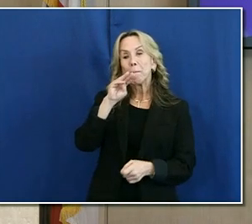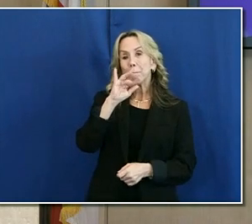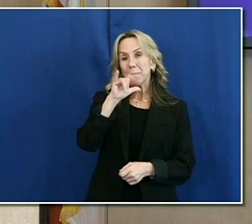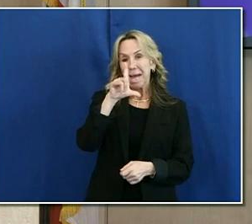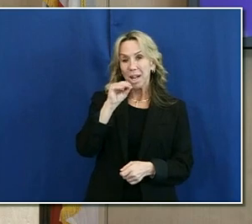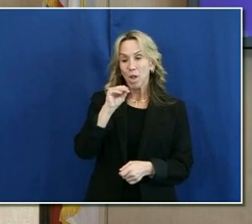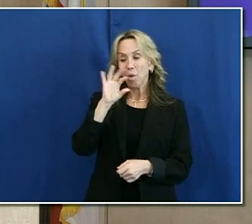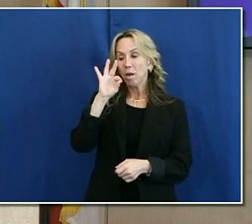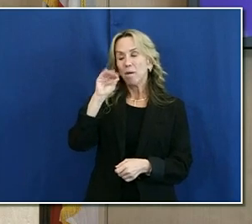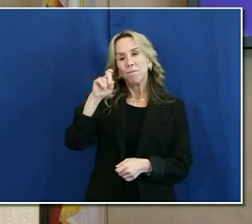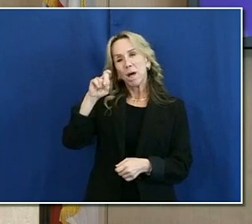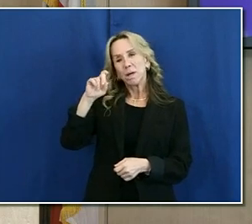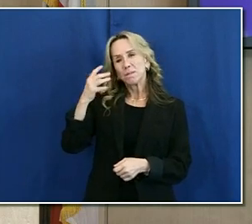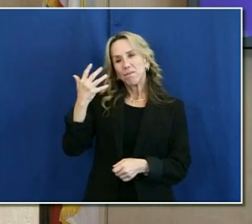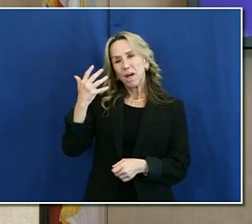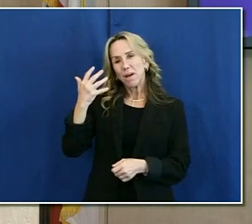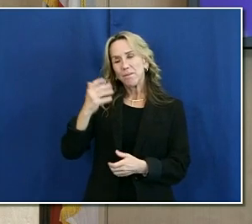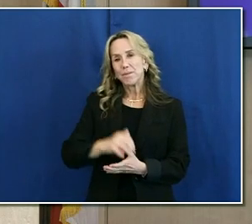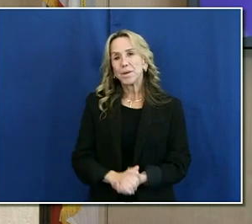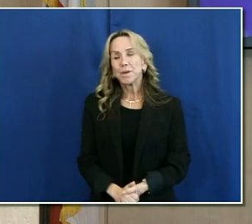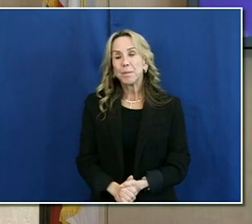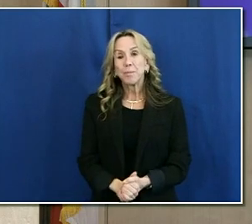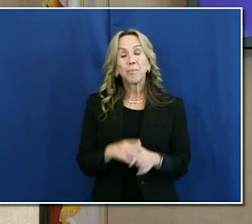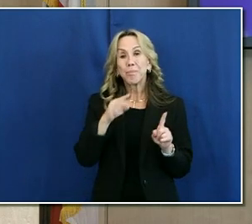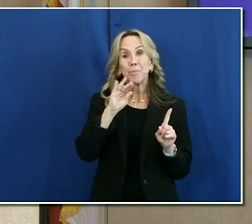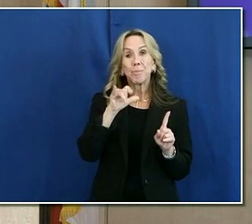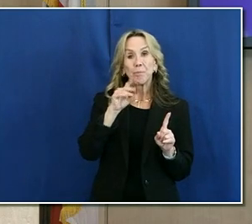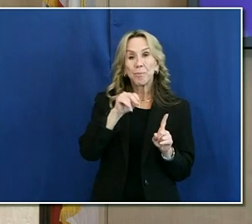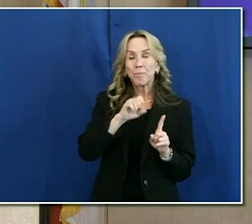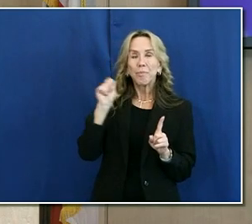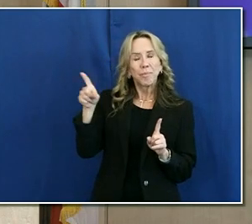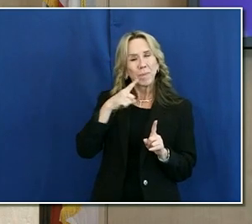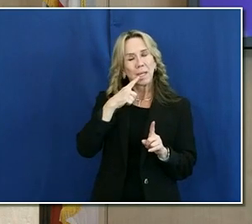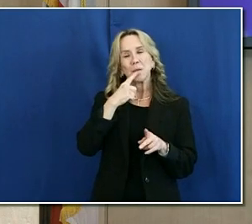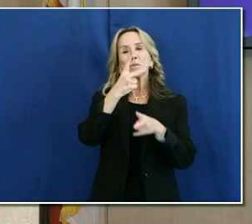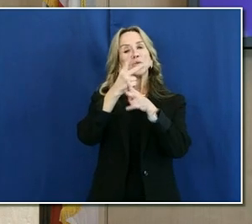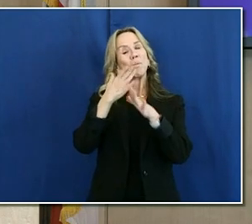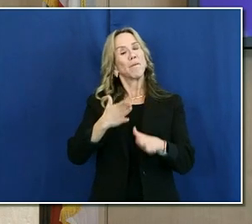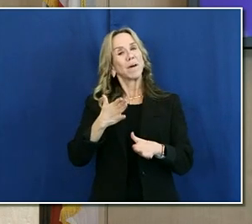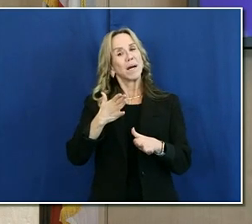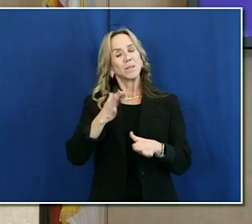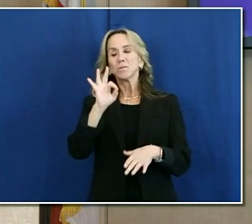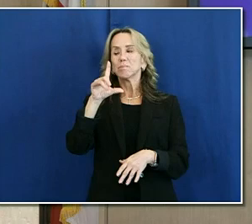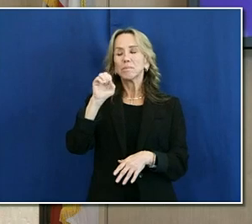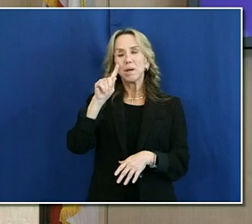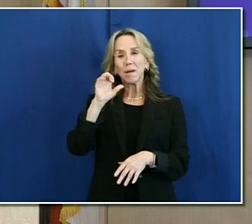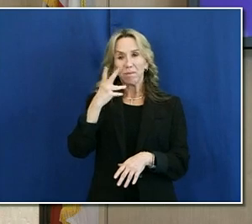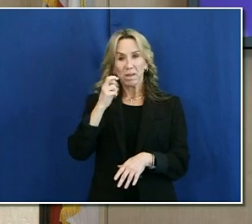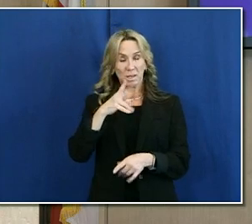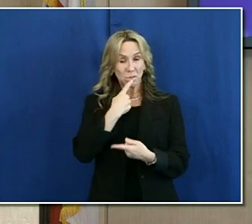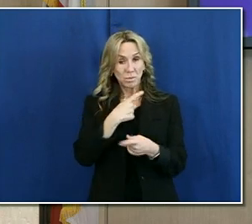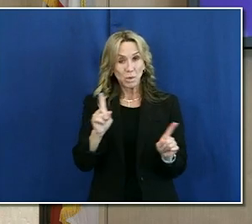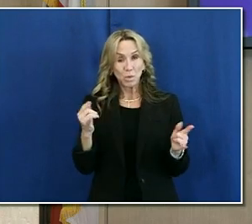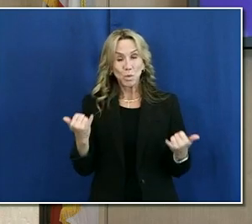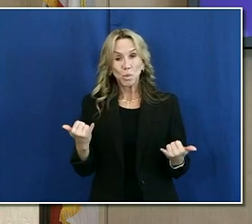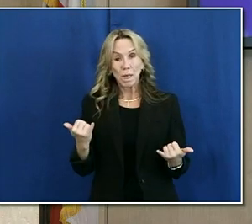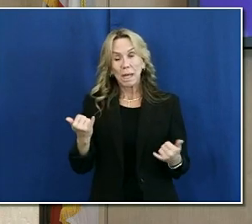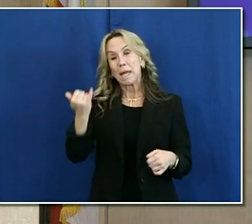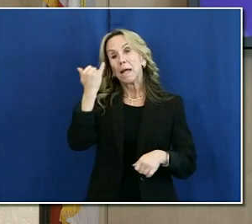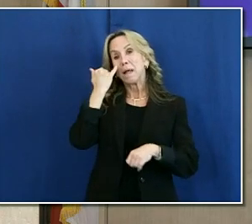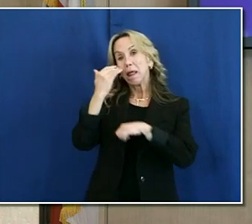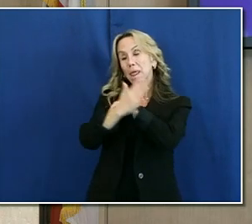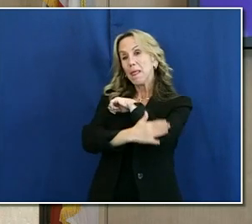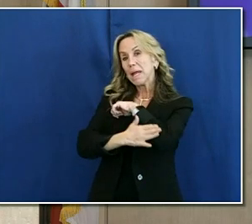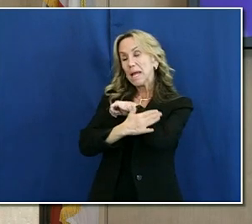Fox 5. He said, Supervisor Fletcher said today that according to the county, if you are wearing